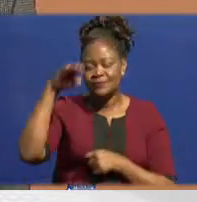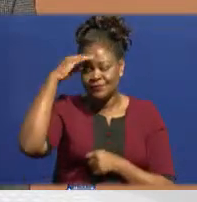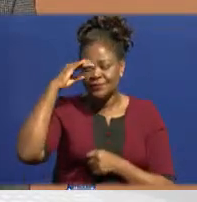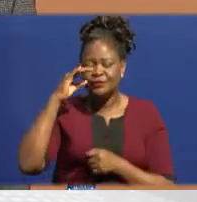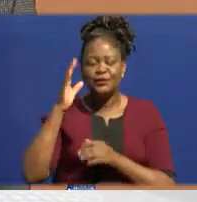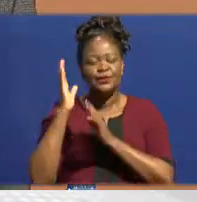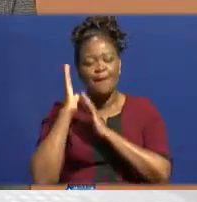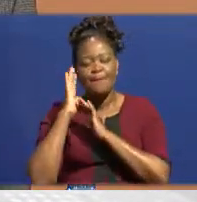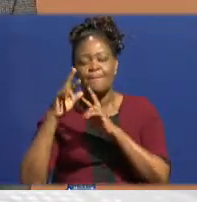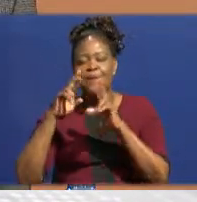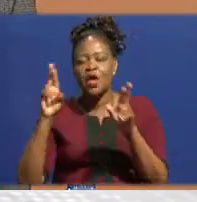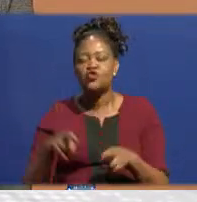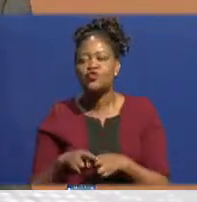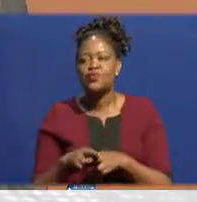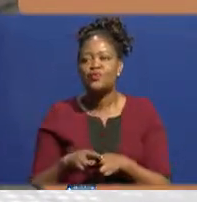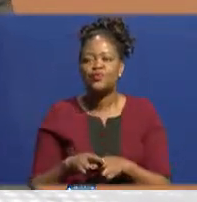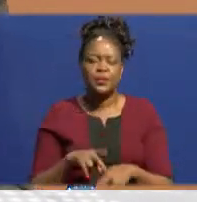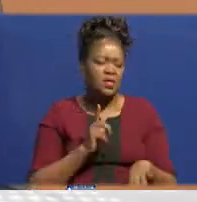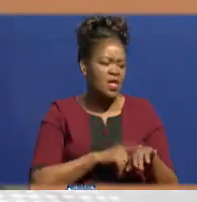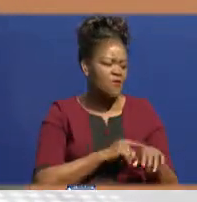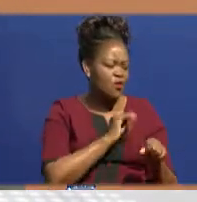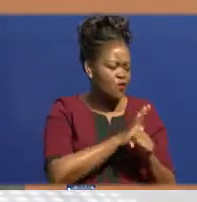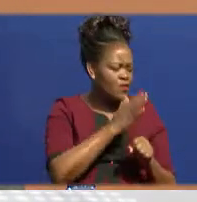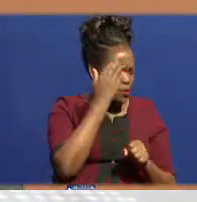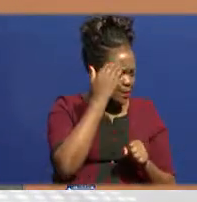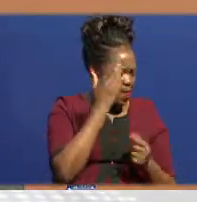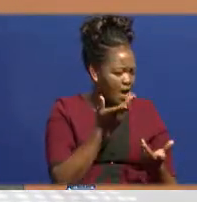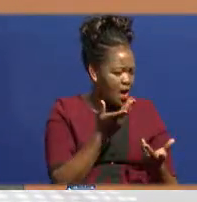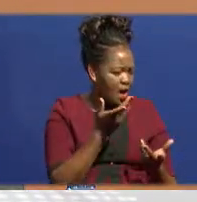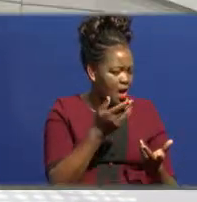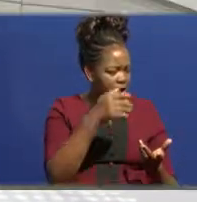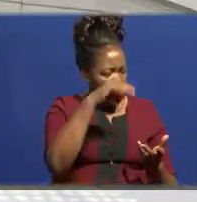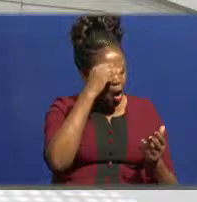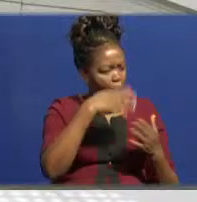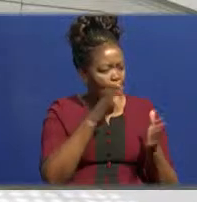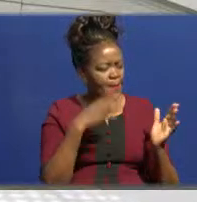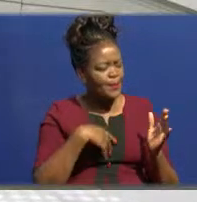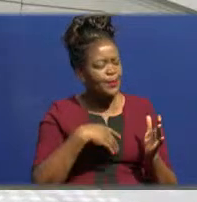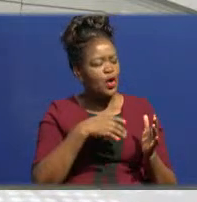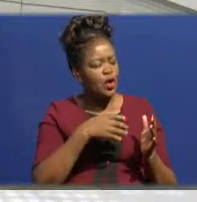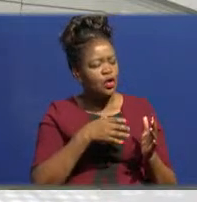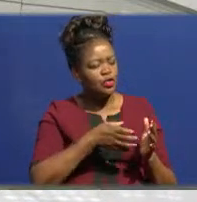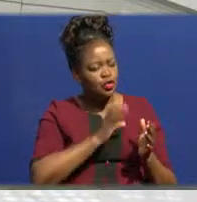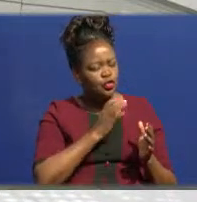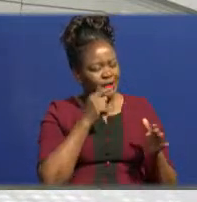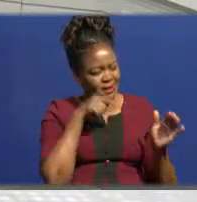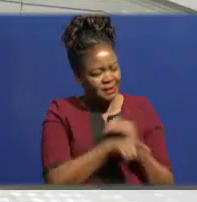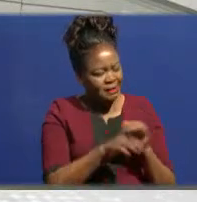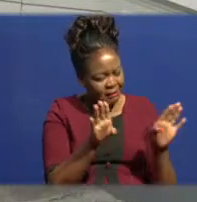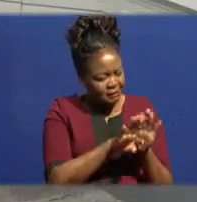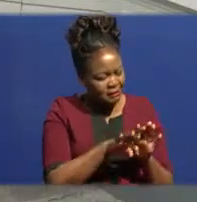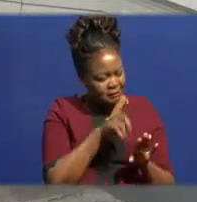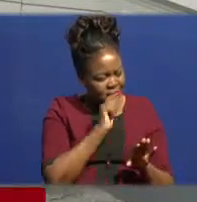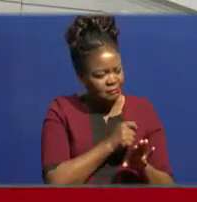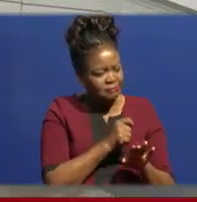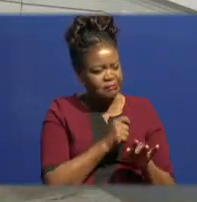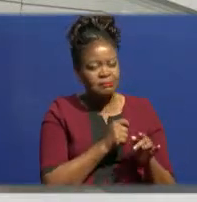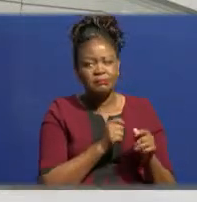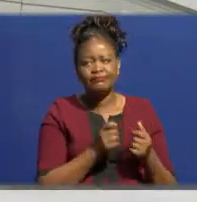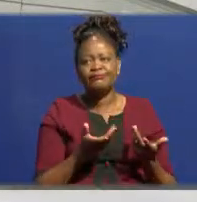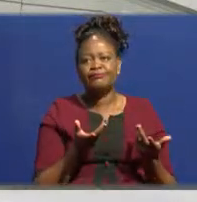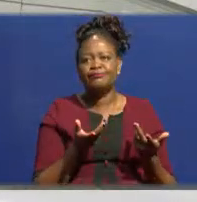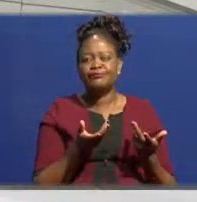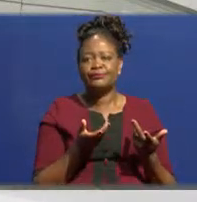bedrooms. Oh, during COVID, you remember? Yeah, during COVID. The pub is opened, people drink inside, you're locked inside. Yes. So when you, which